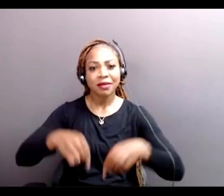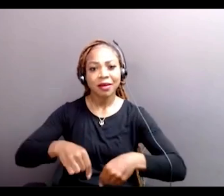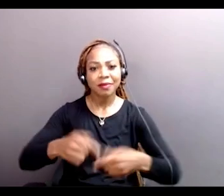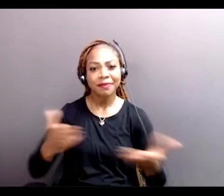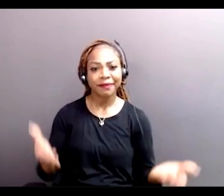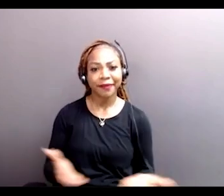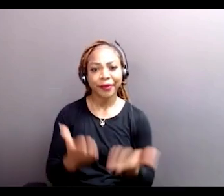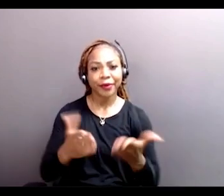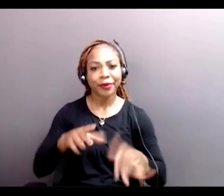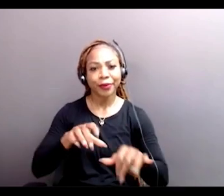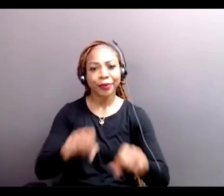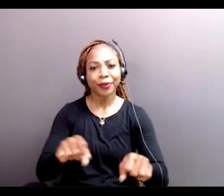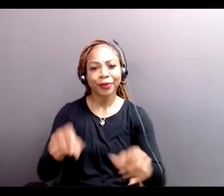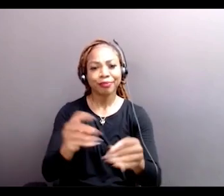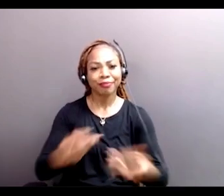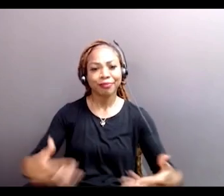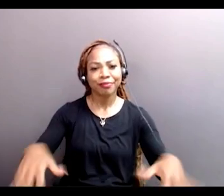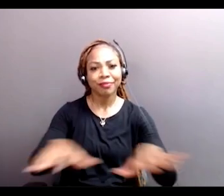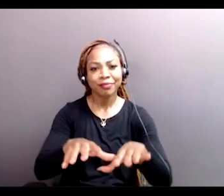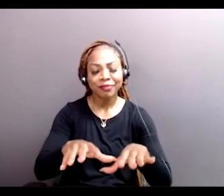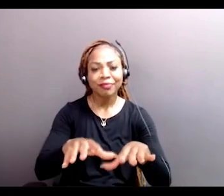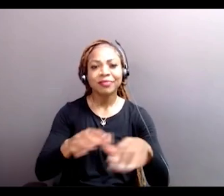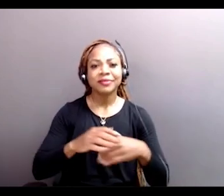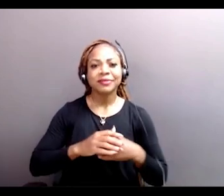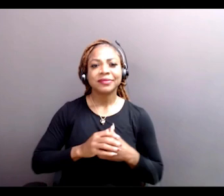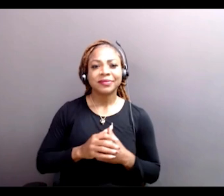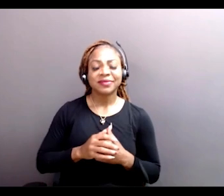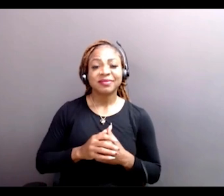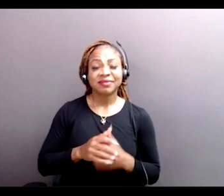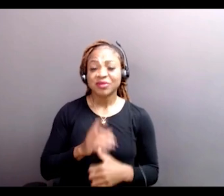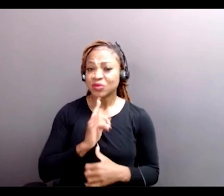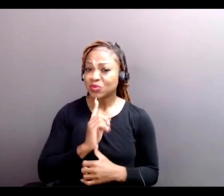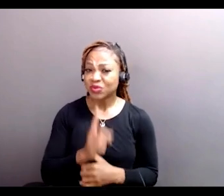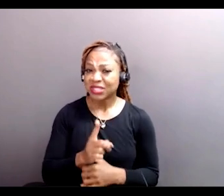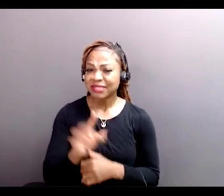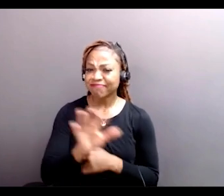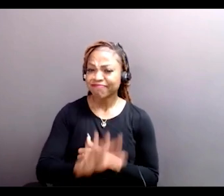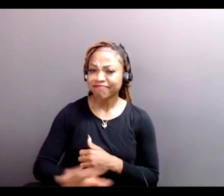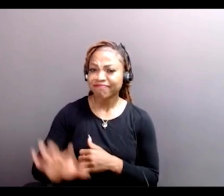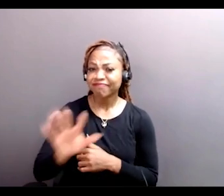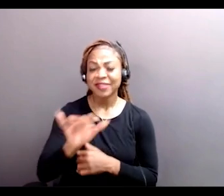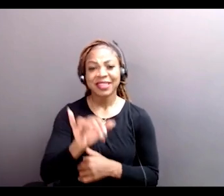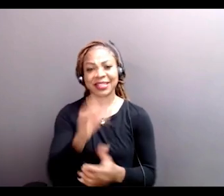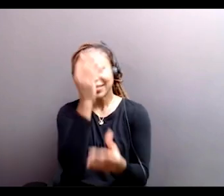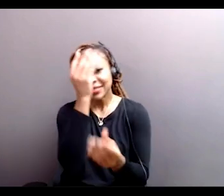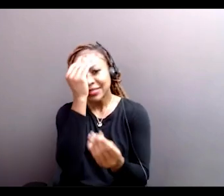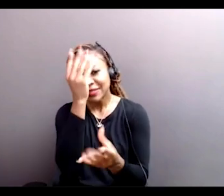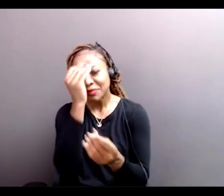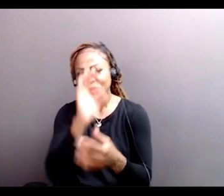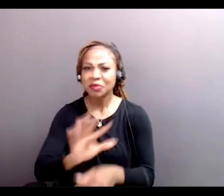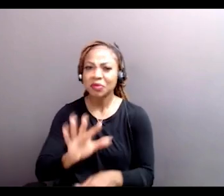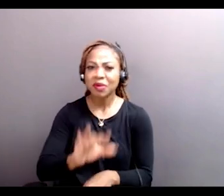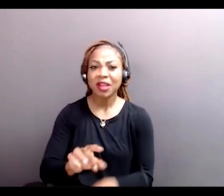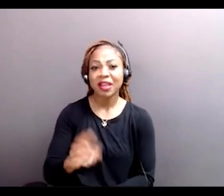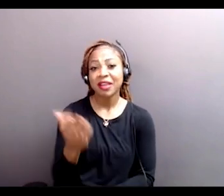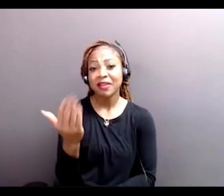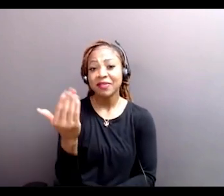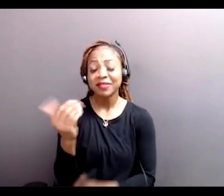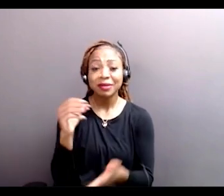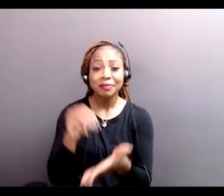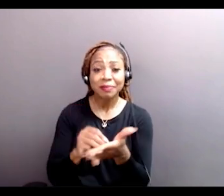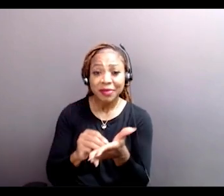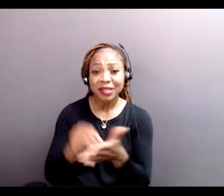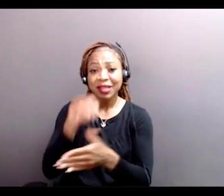colonial project, providing some information that, roughly, of this conservative information, 15 million